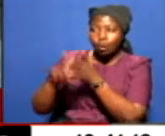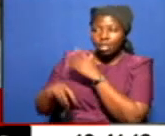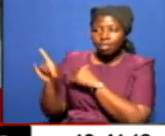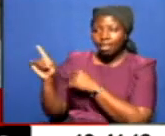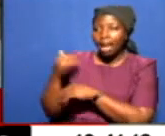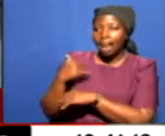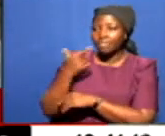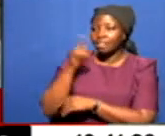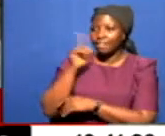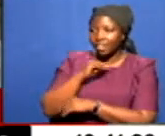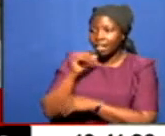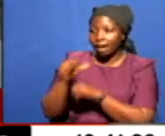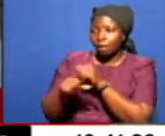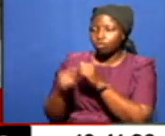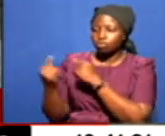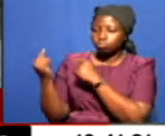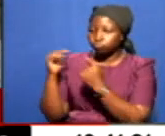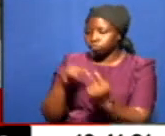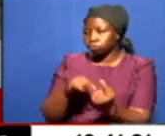pull factors. Yeah?